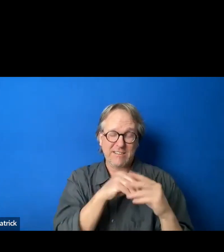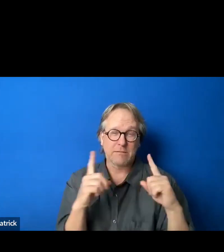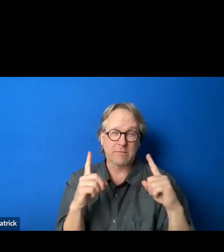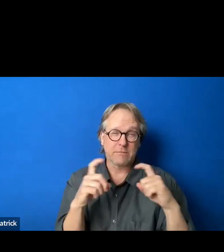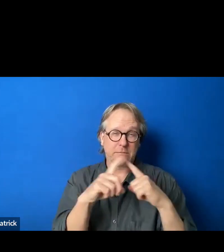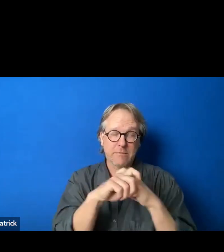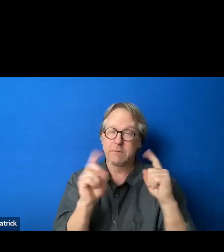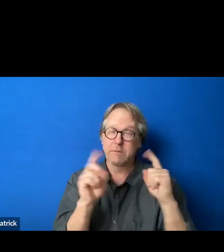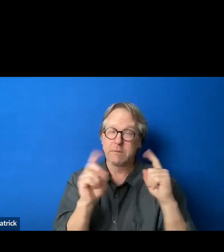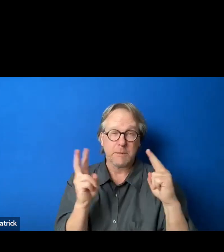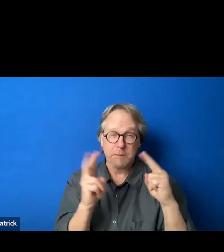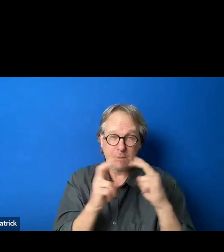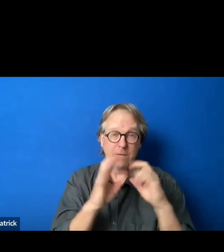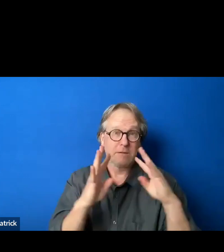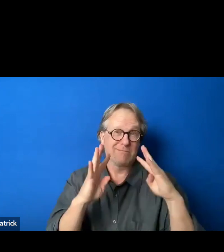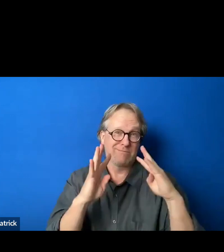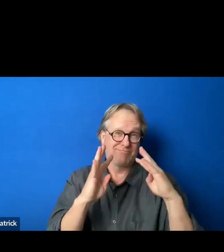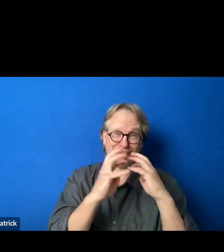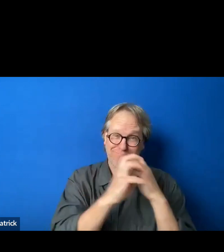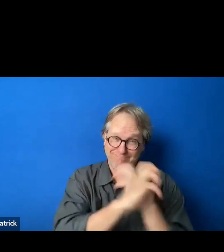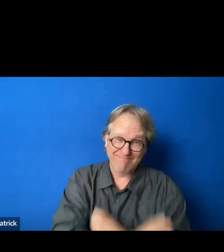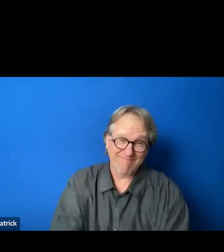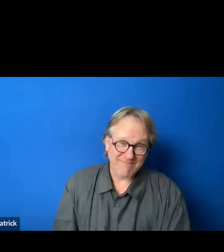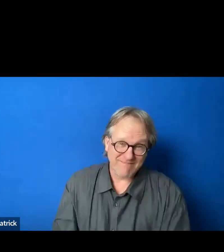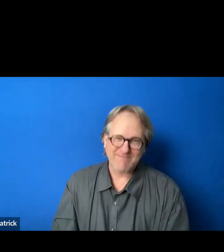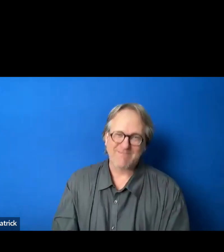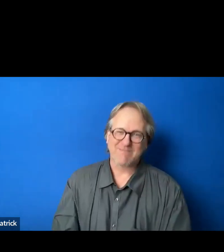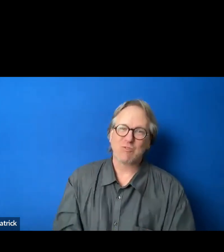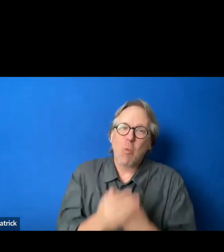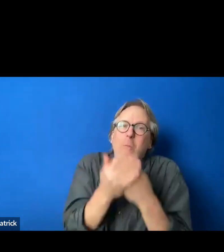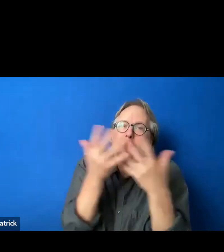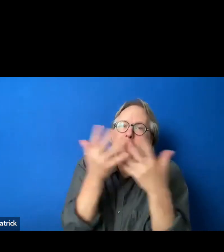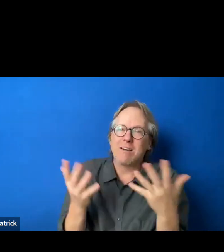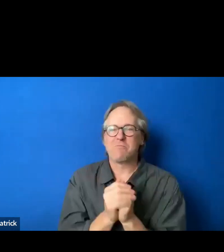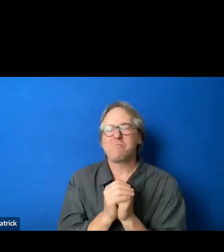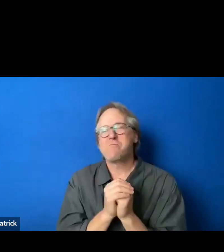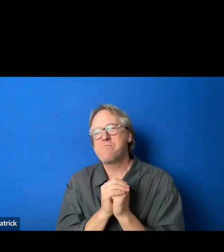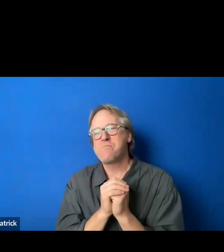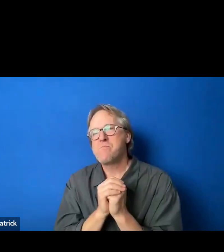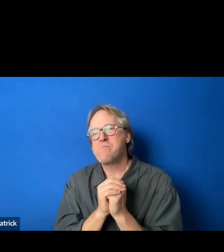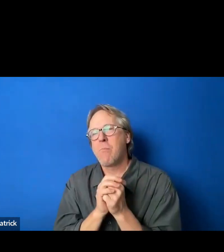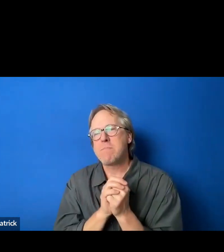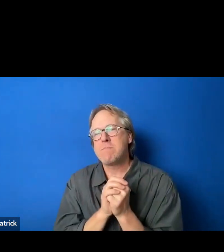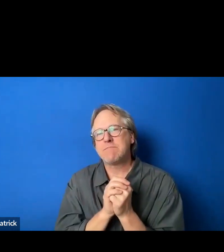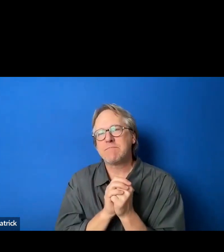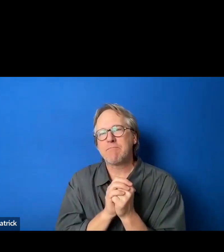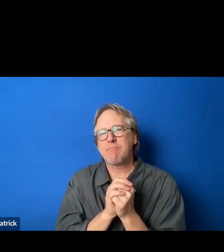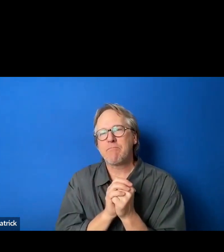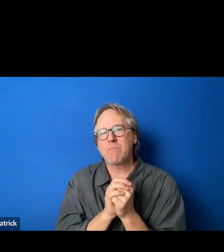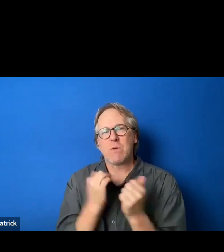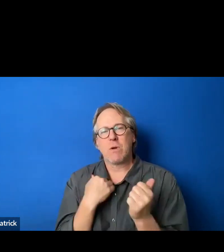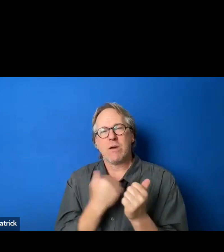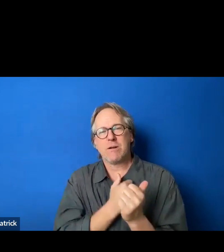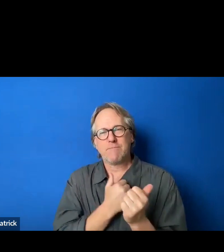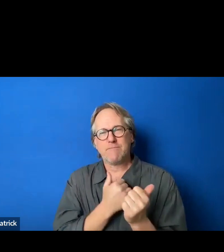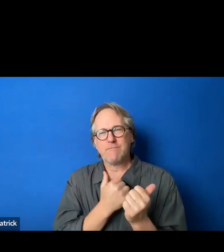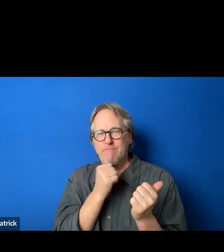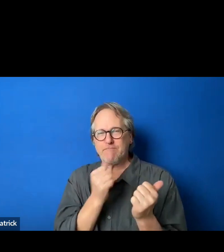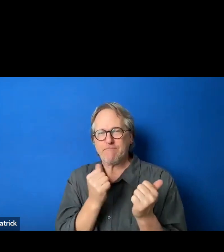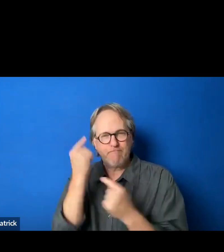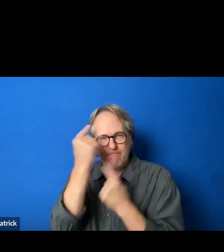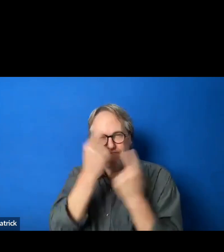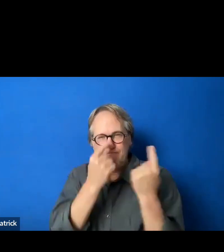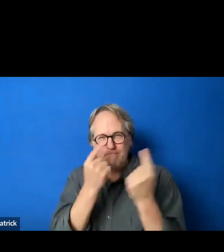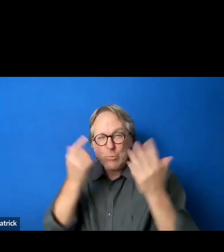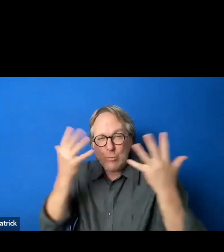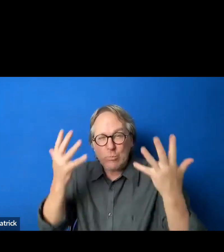much. And, you know, there are some ways, we don't like to think it too much, but there are a